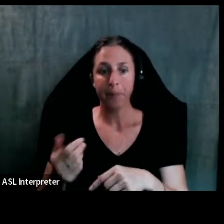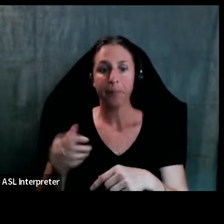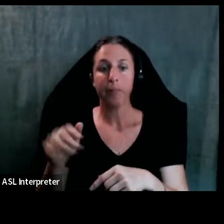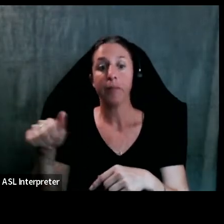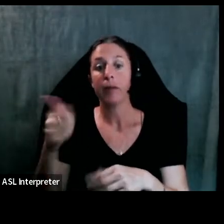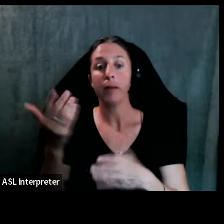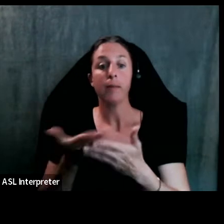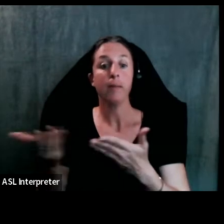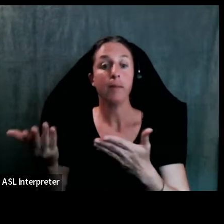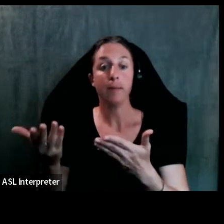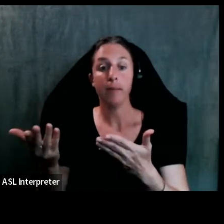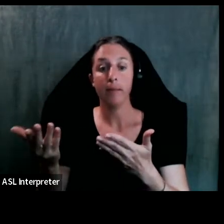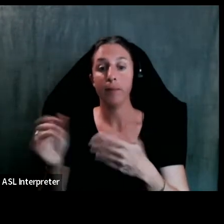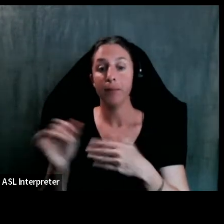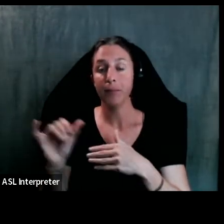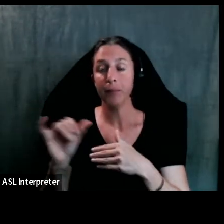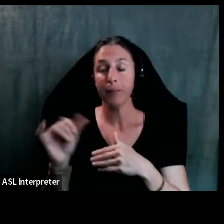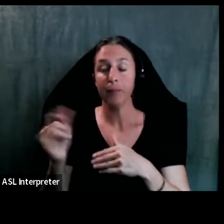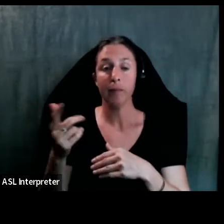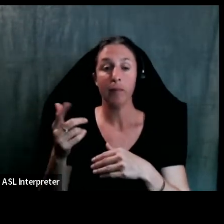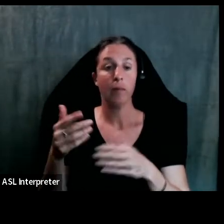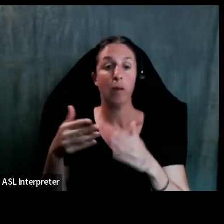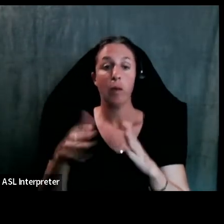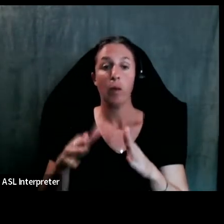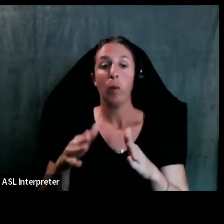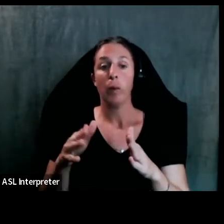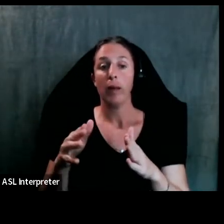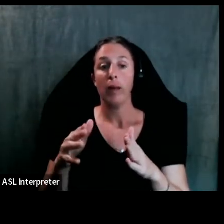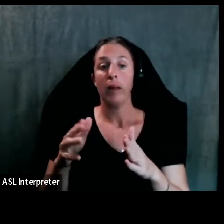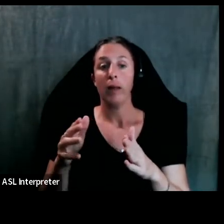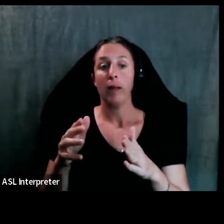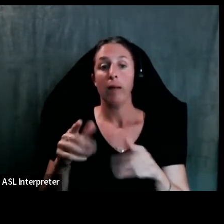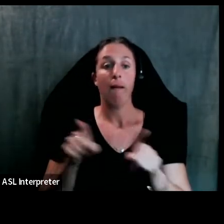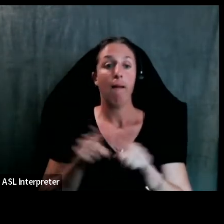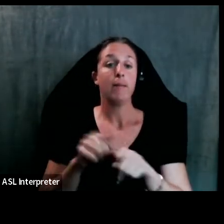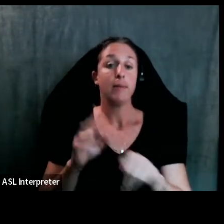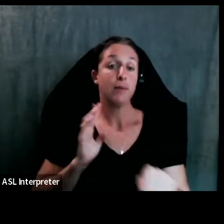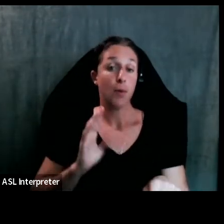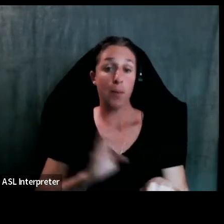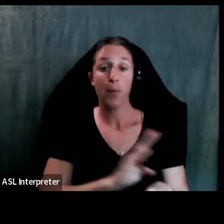too is the way that, I guess, as a board,